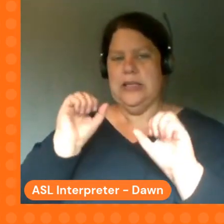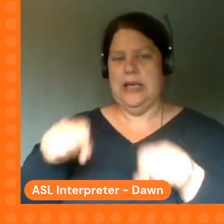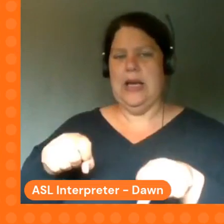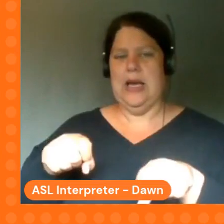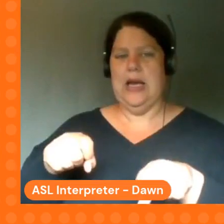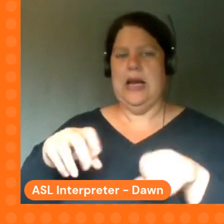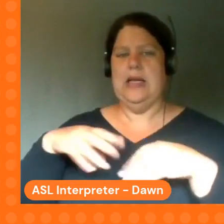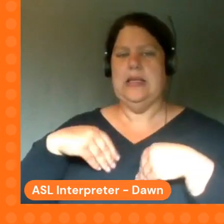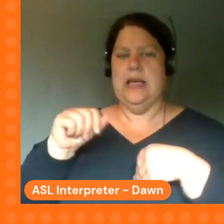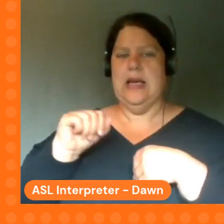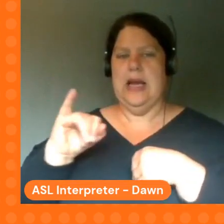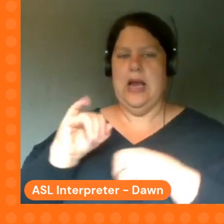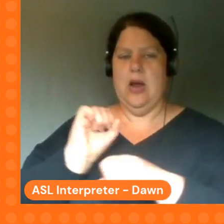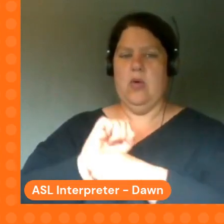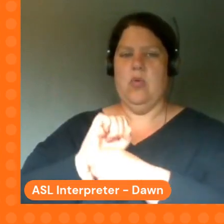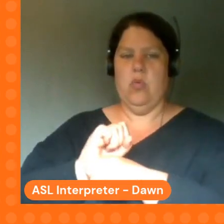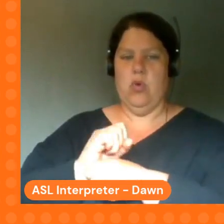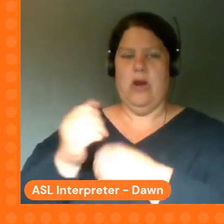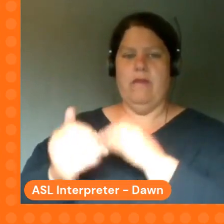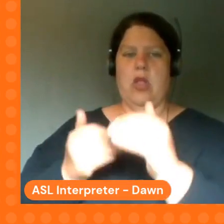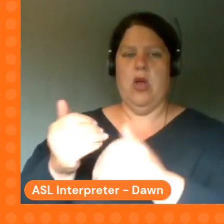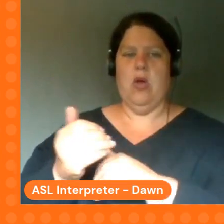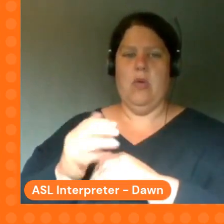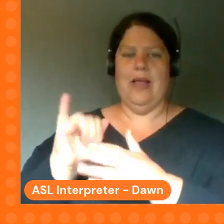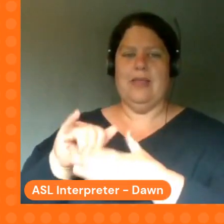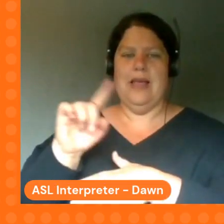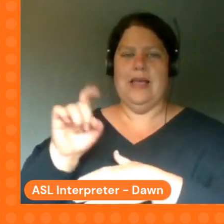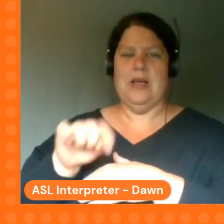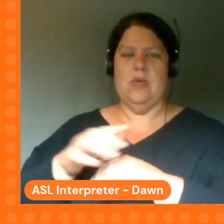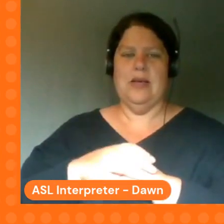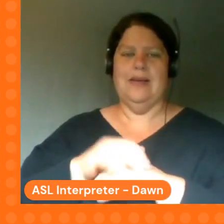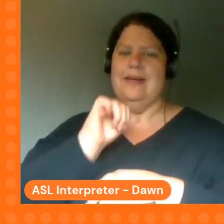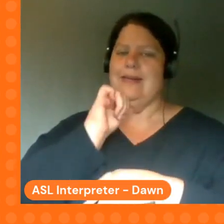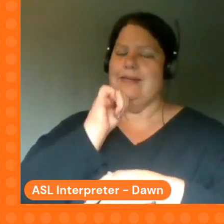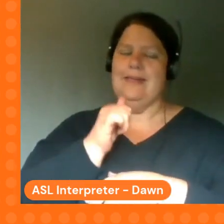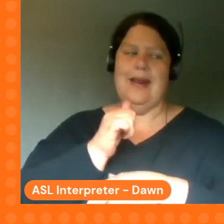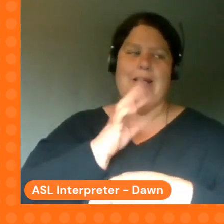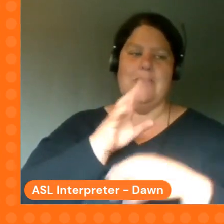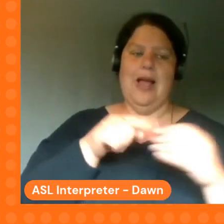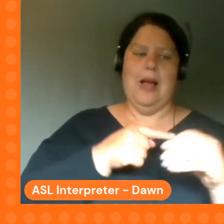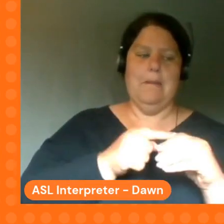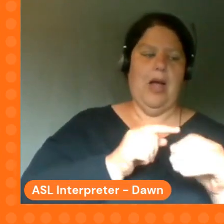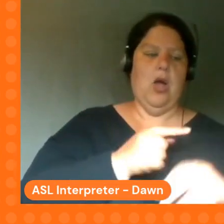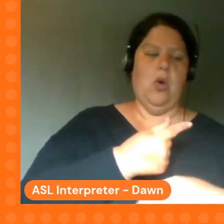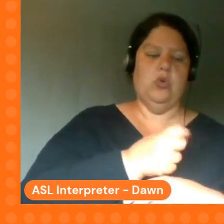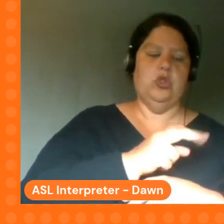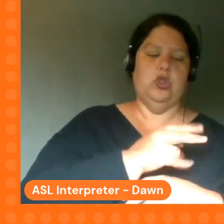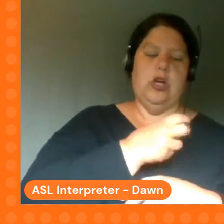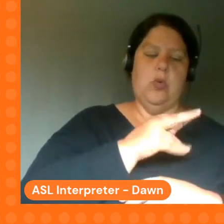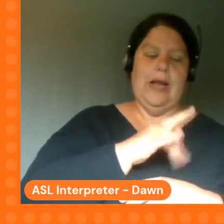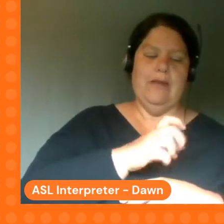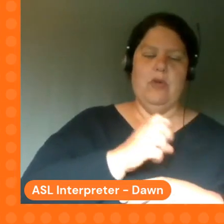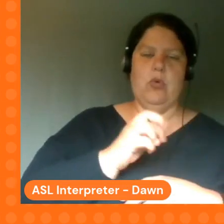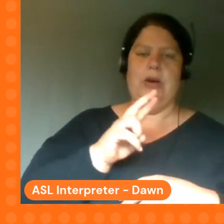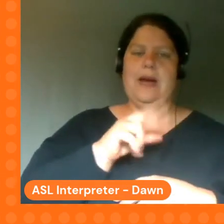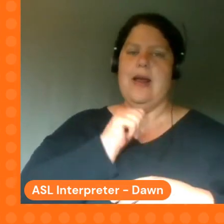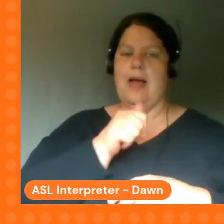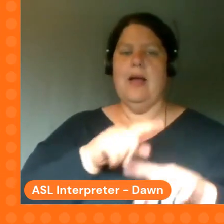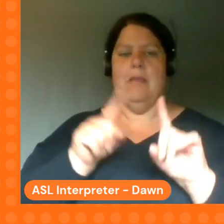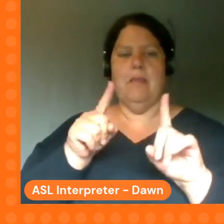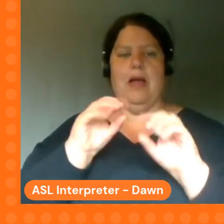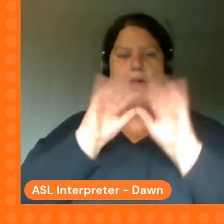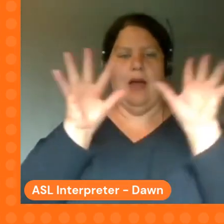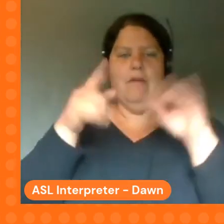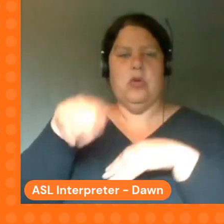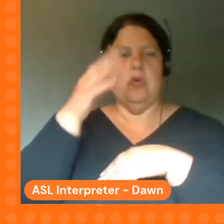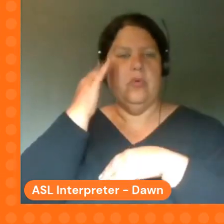the question that came in. They didn't mention generative AI or non-generative AI, but I did notice like obviously you do not in some of your work there